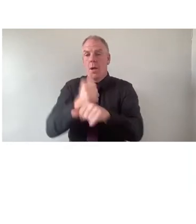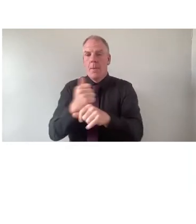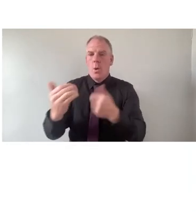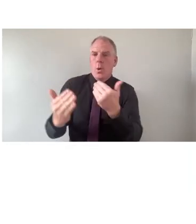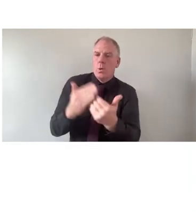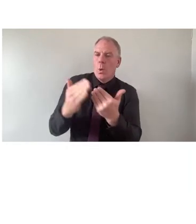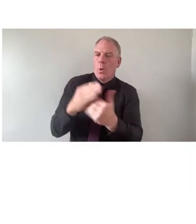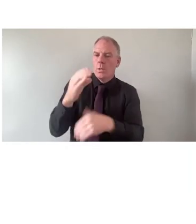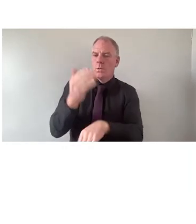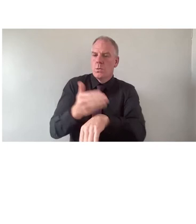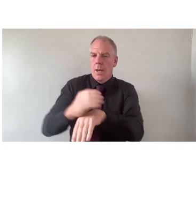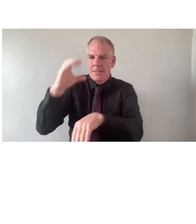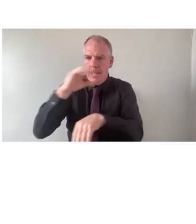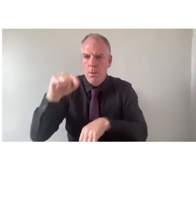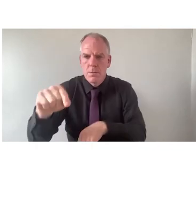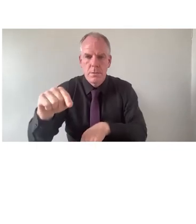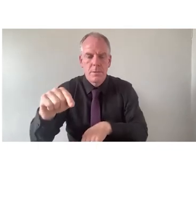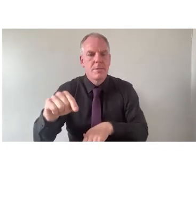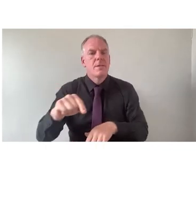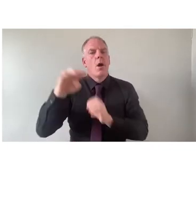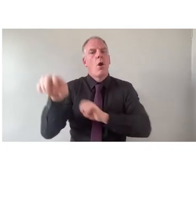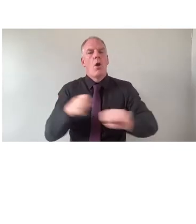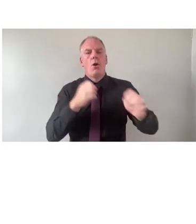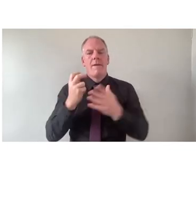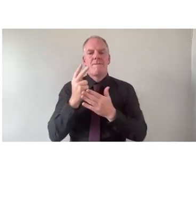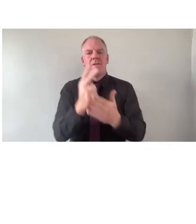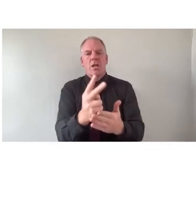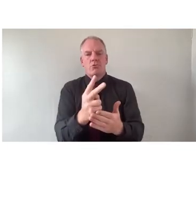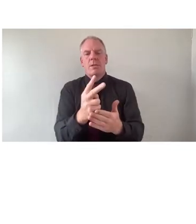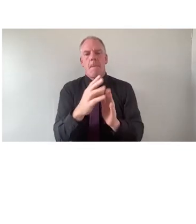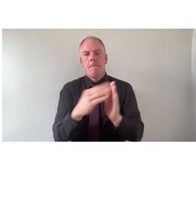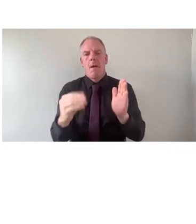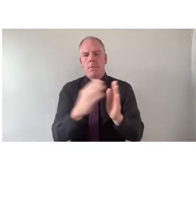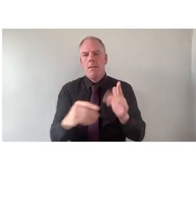job seekers. And so again, that kind of early voluntary engagement model